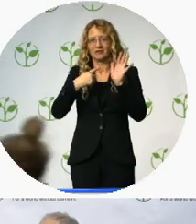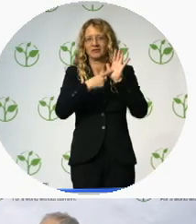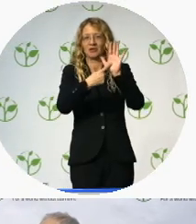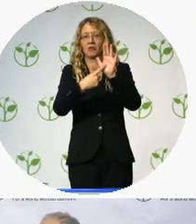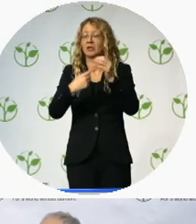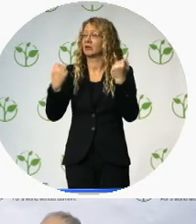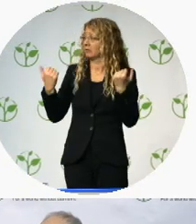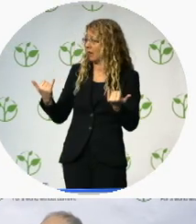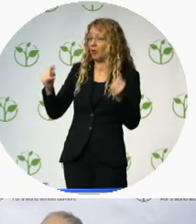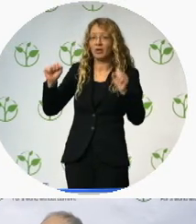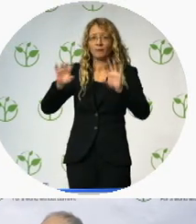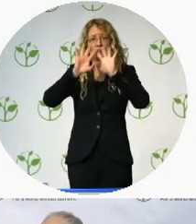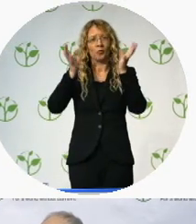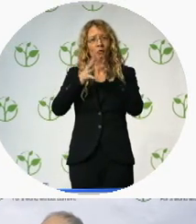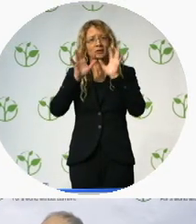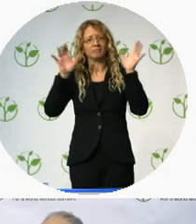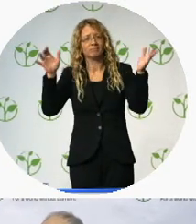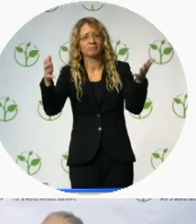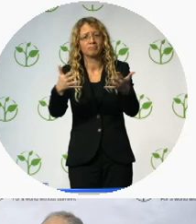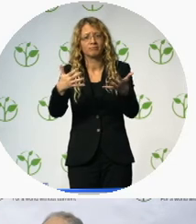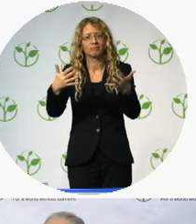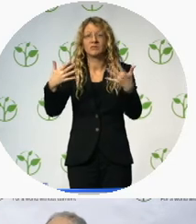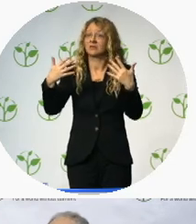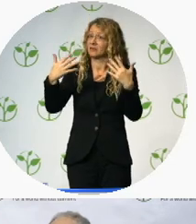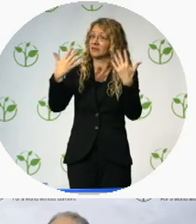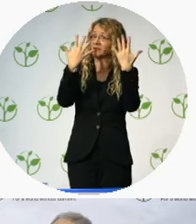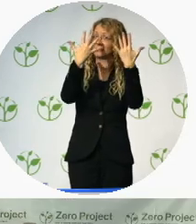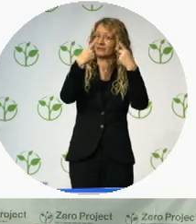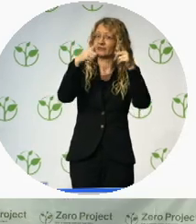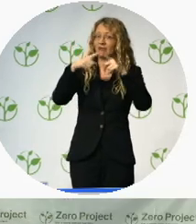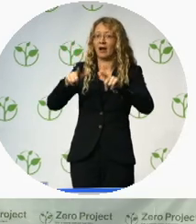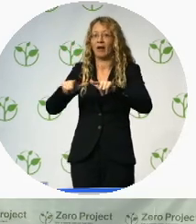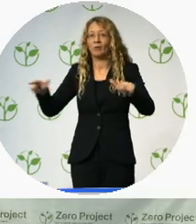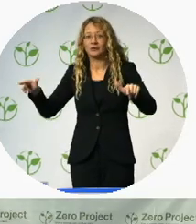10 languages, with additional languages under development.